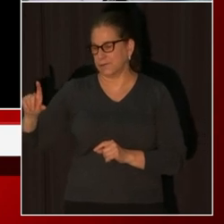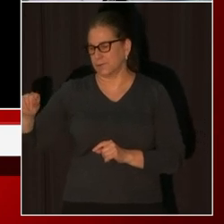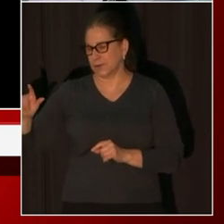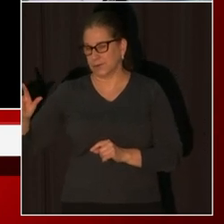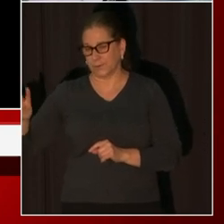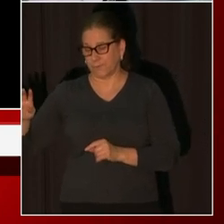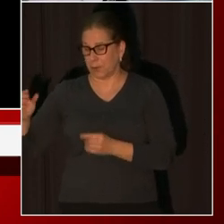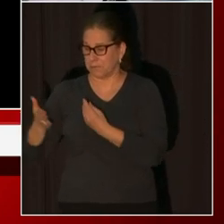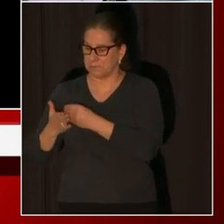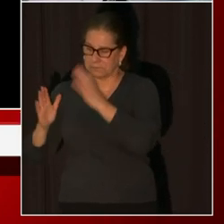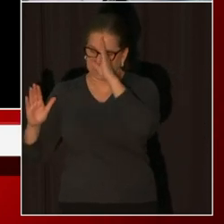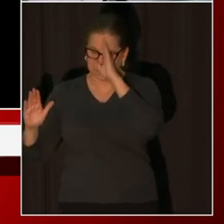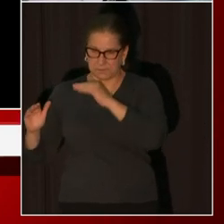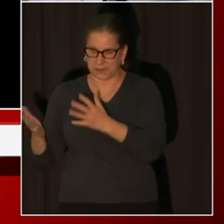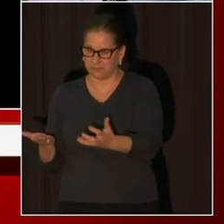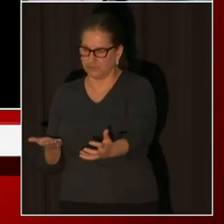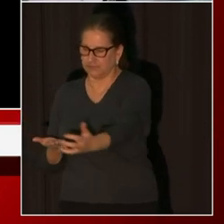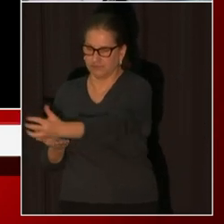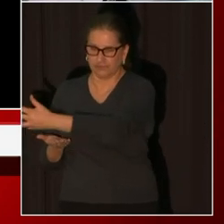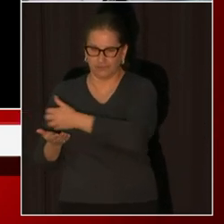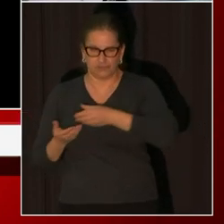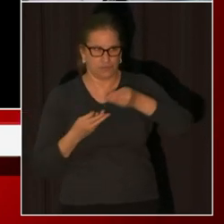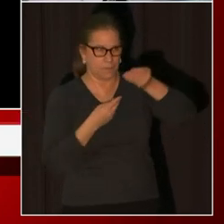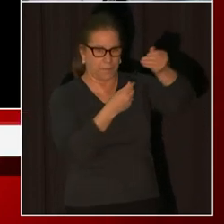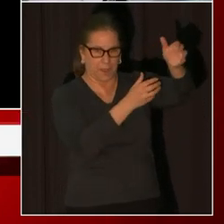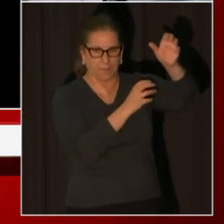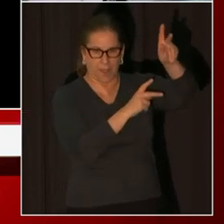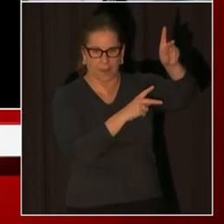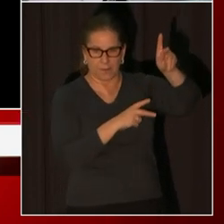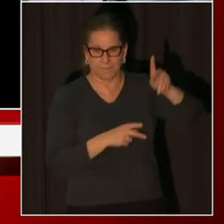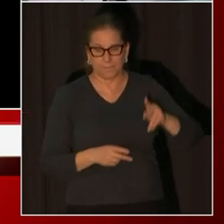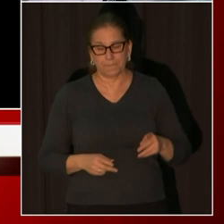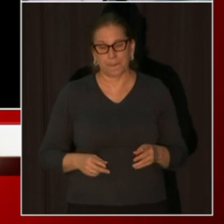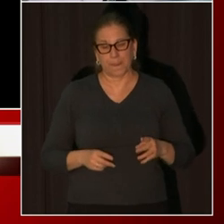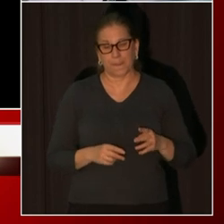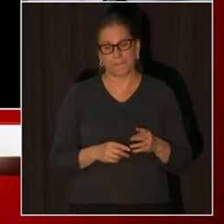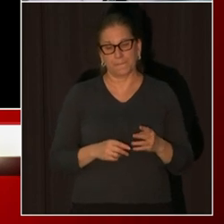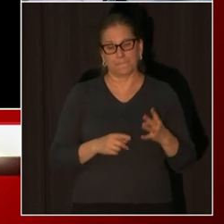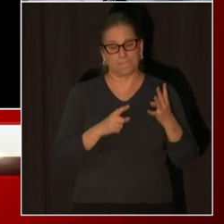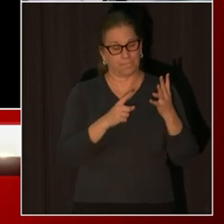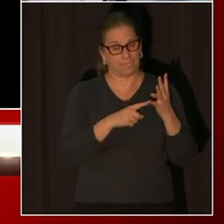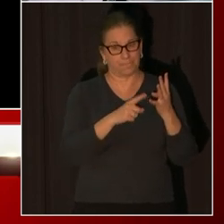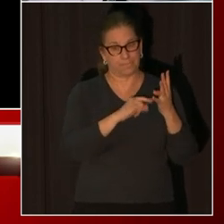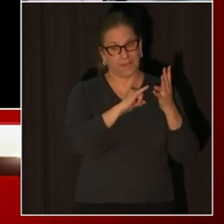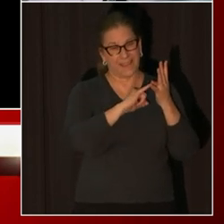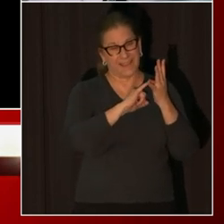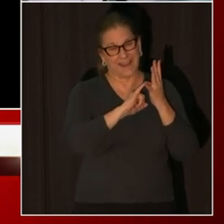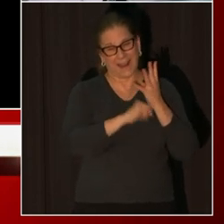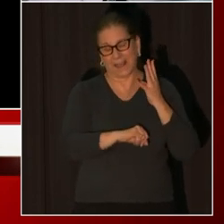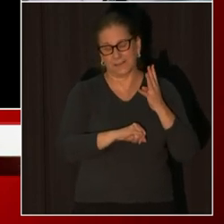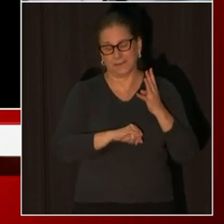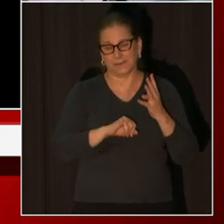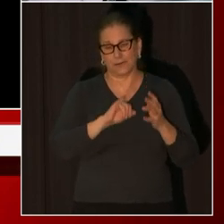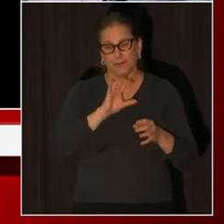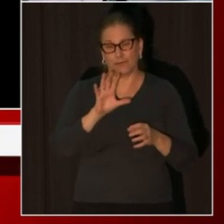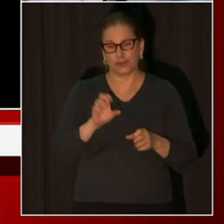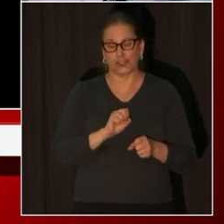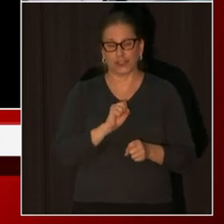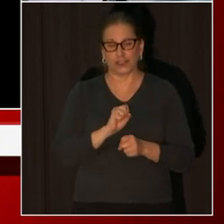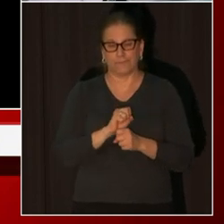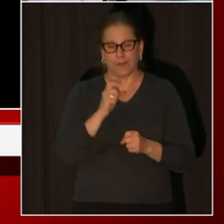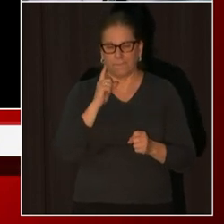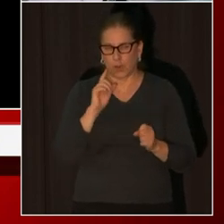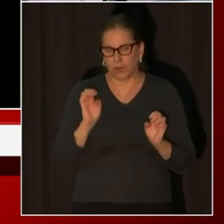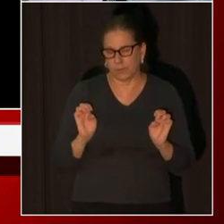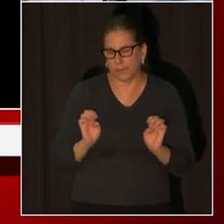Our fourth reserve is the emergency reserve, which is for extraordinary, unanticipated, and non-recurring needs. And